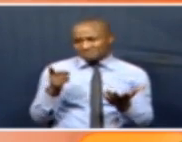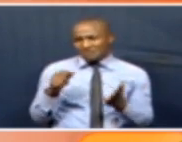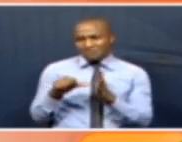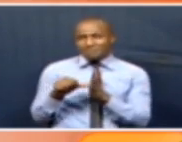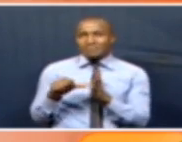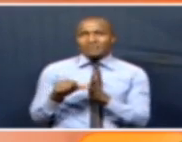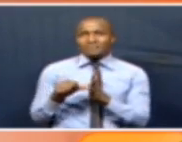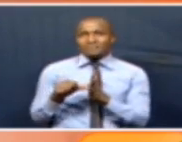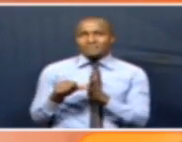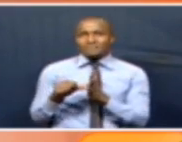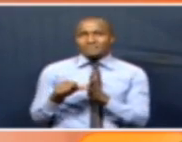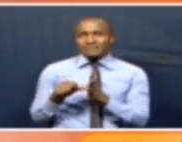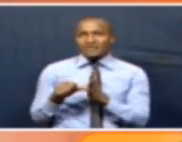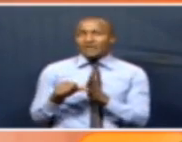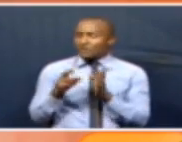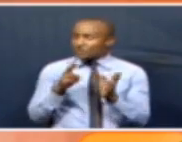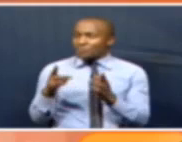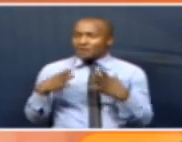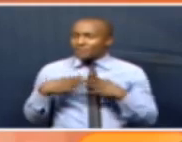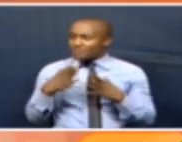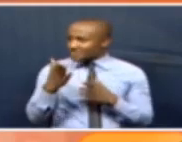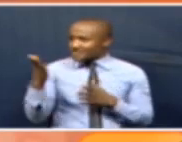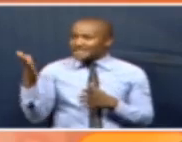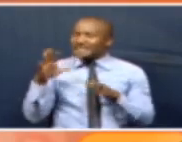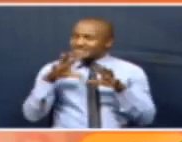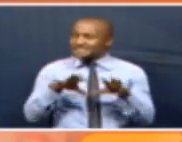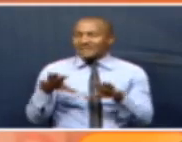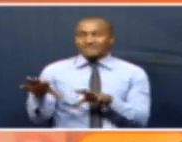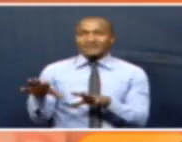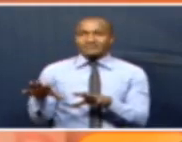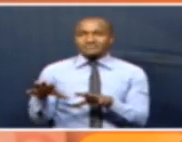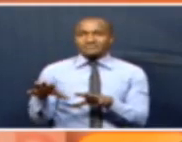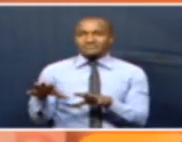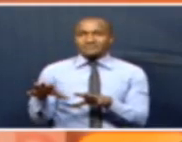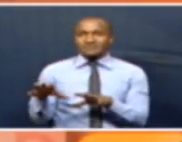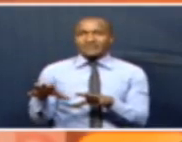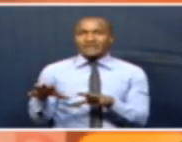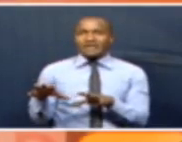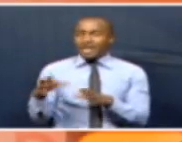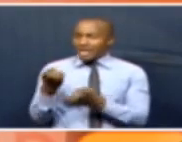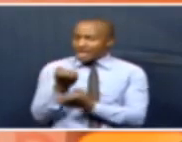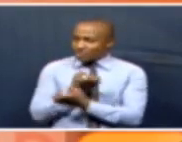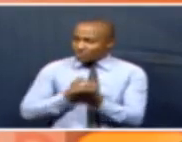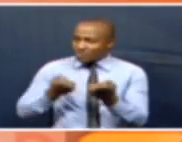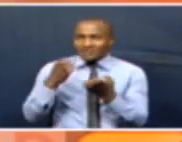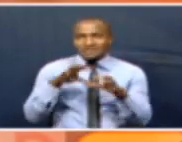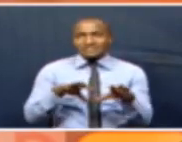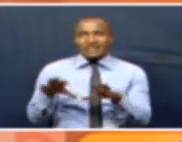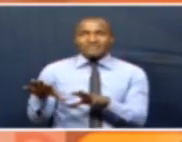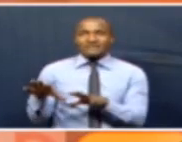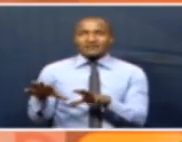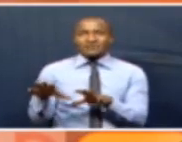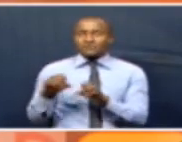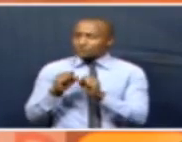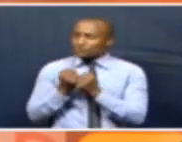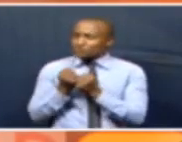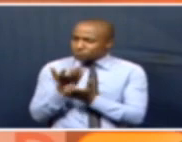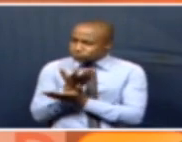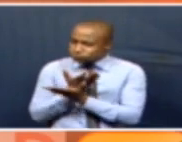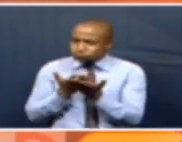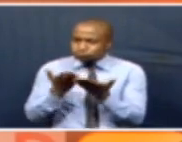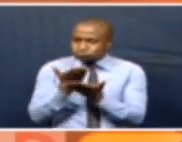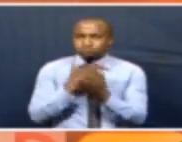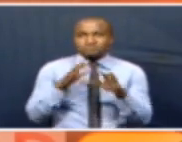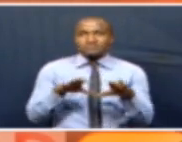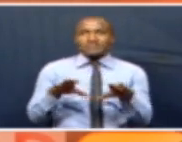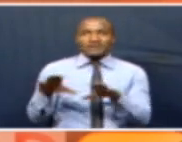the ordinary Mwananchi is still suffering economically and even socially. So in